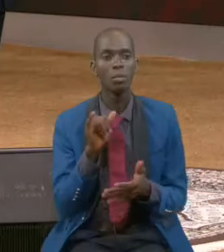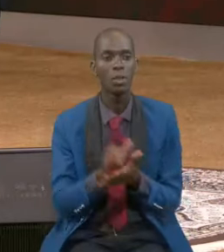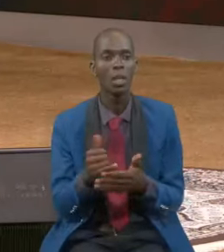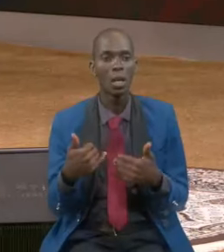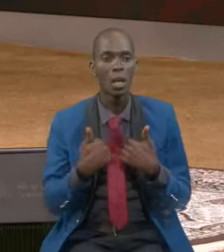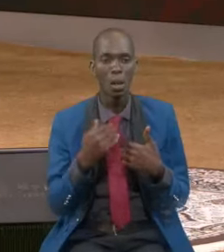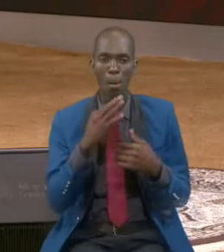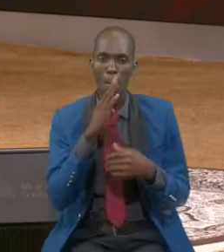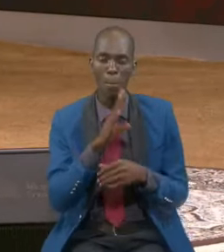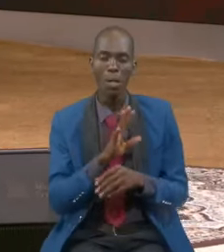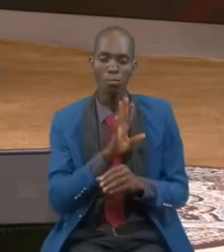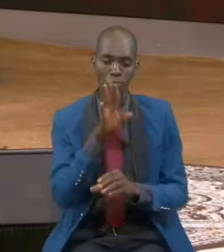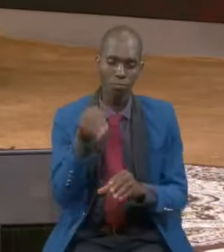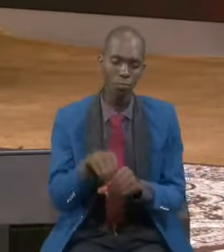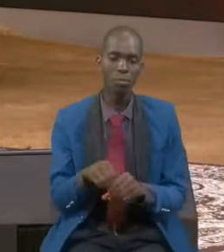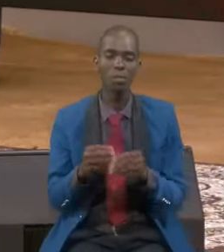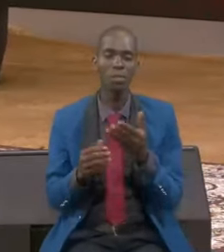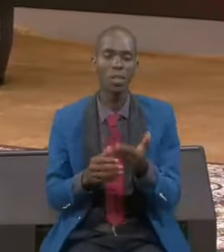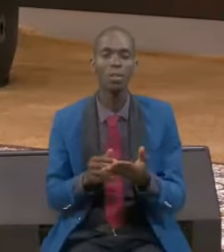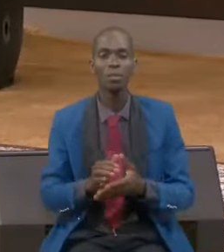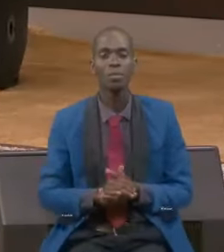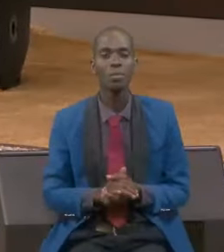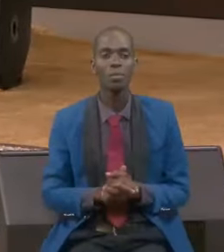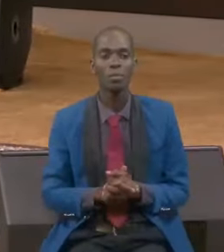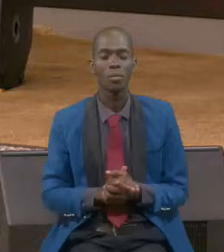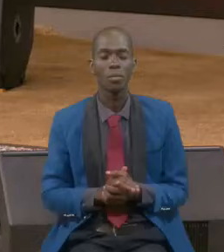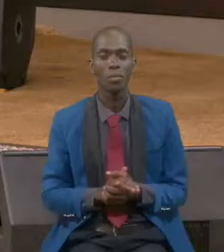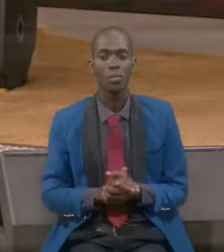been occupied therein.